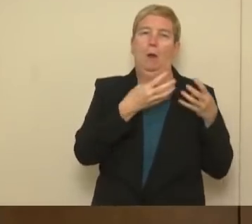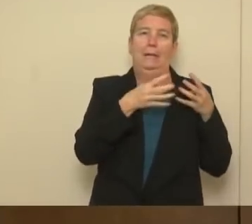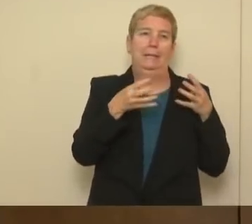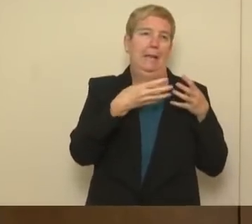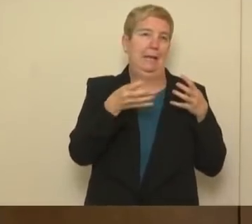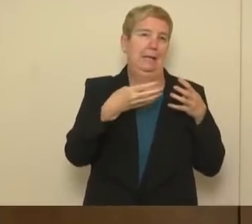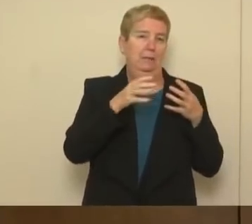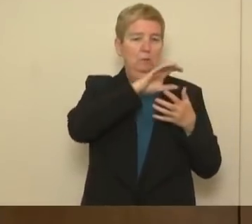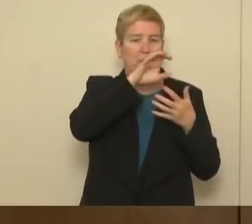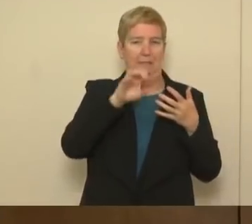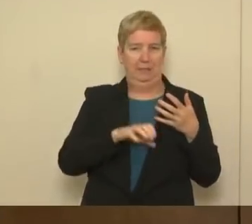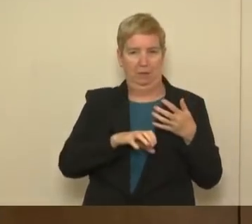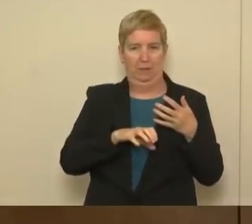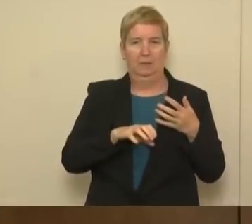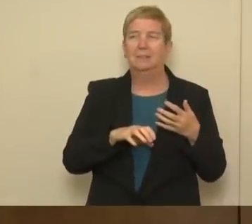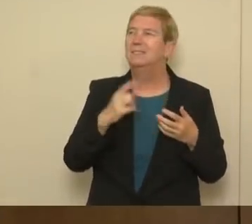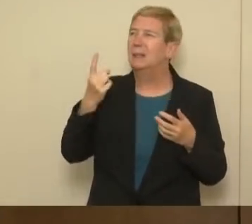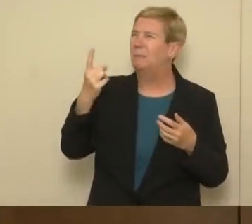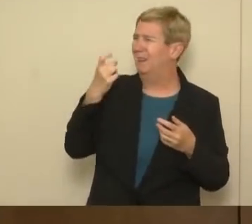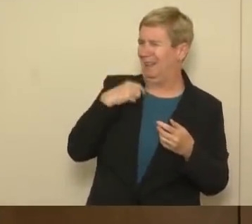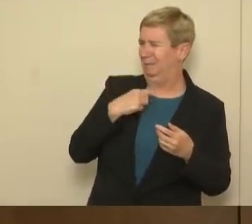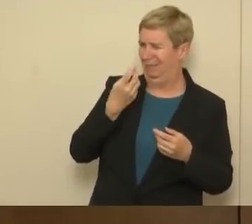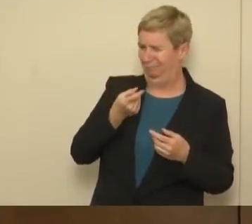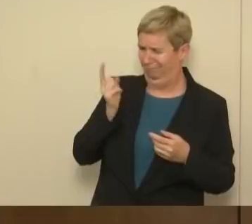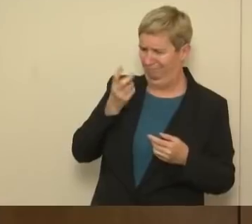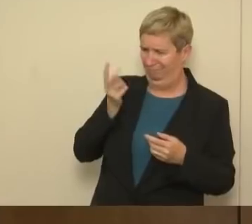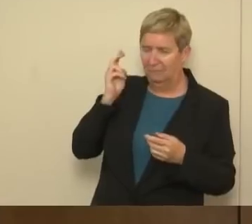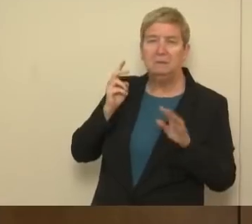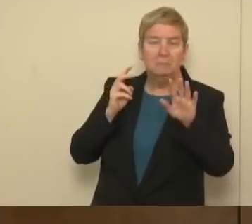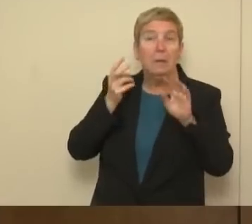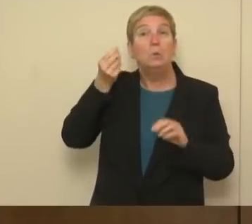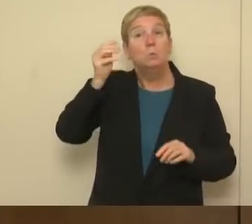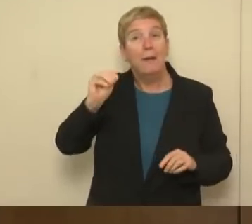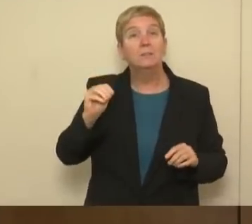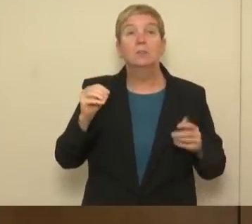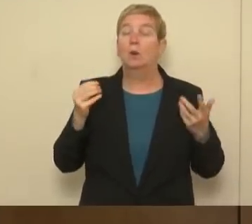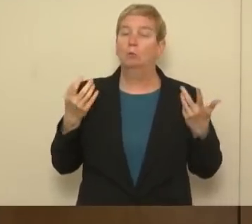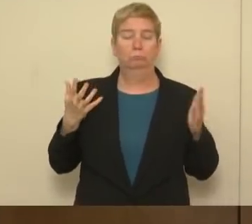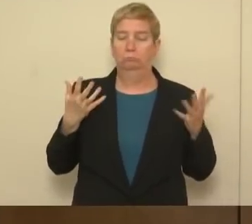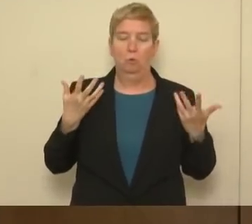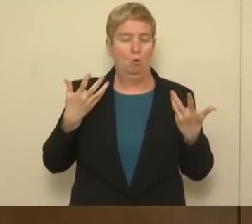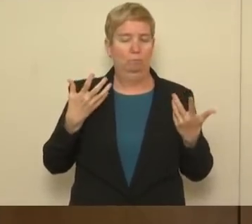New Mexico has always had the ability, and it's the standard that